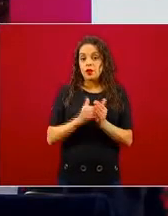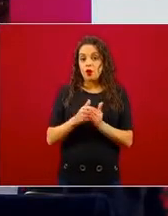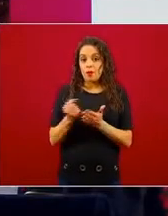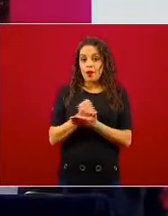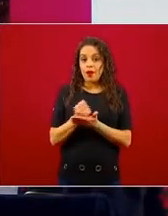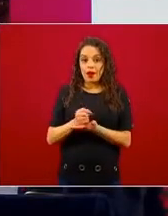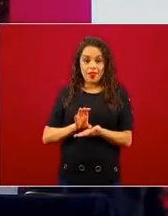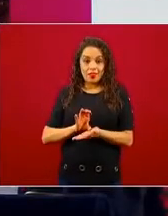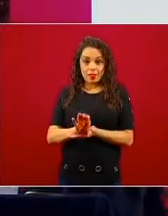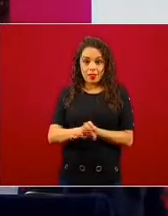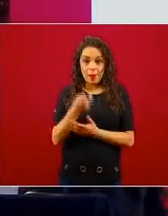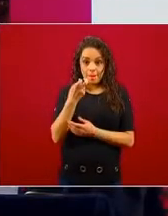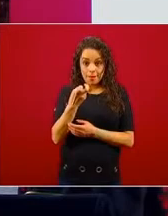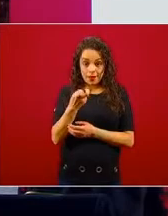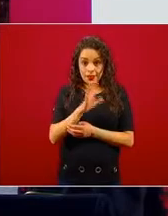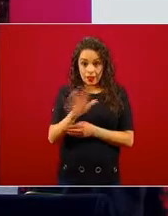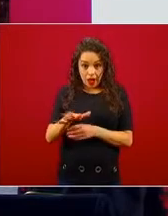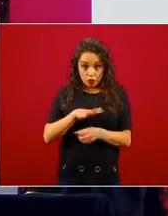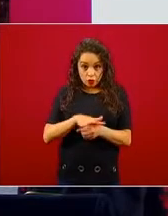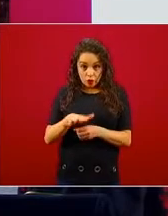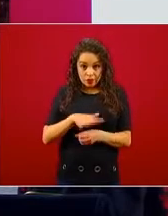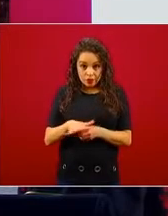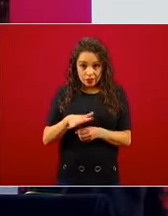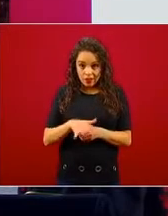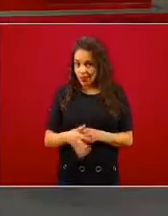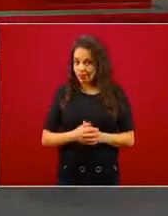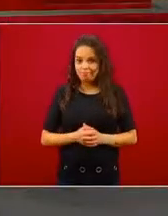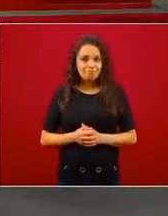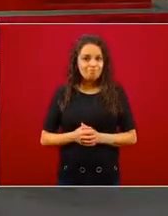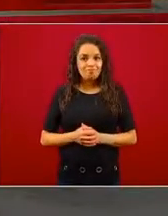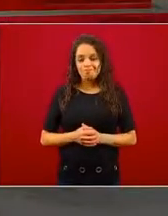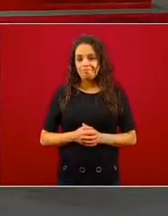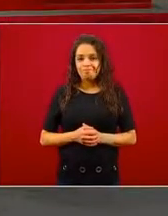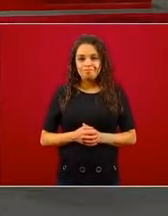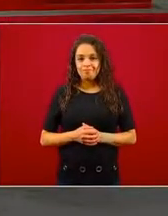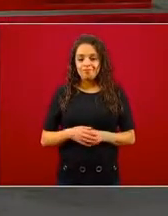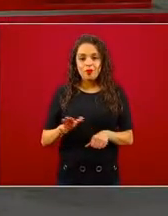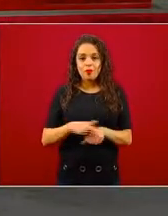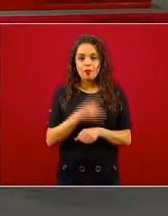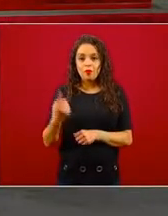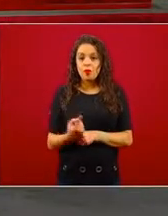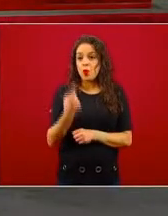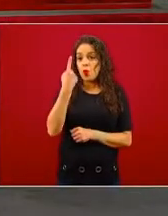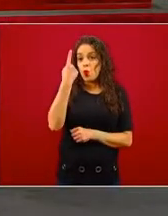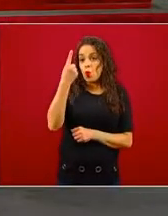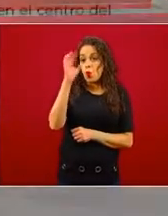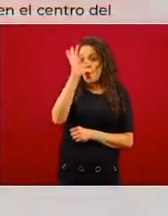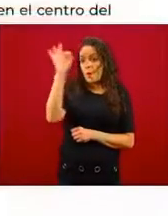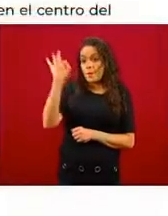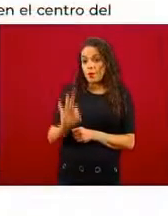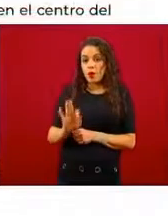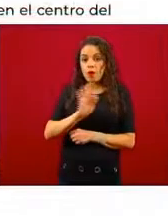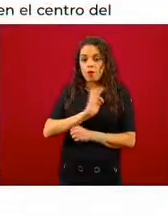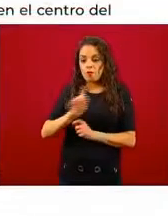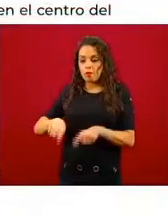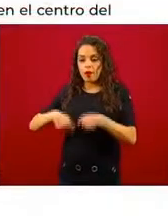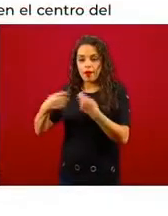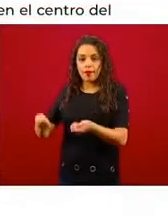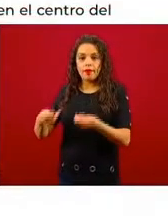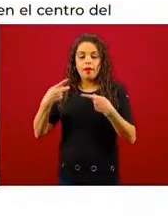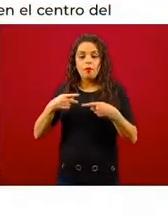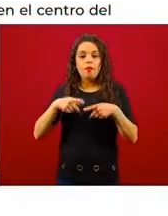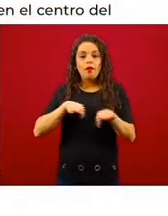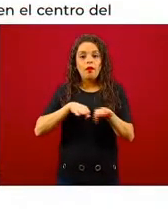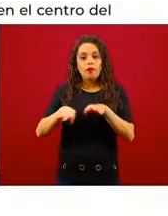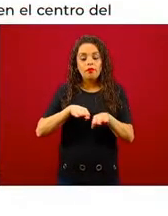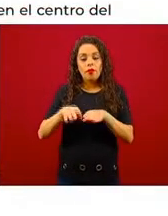could be used for seeing how it's affecting domestic workers. In the best of